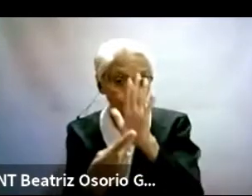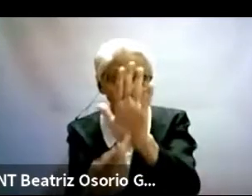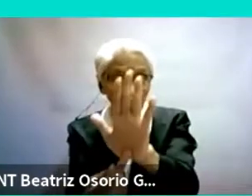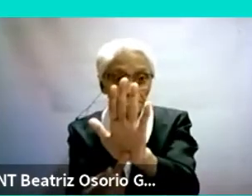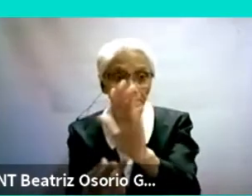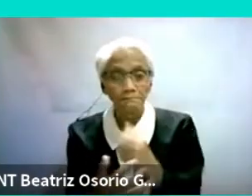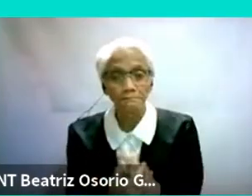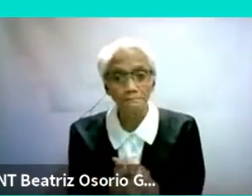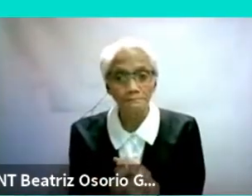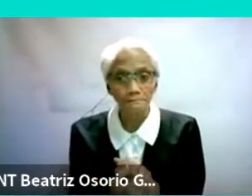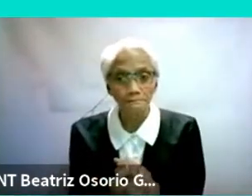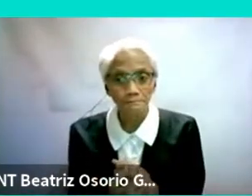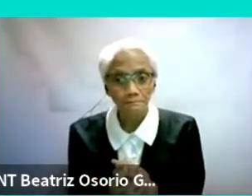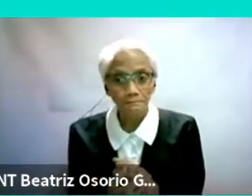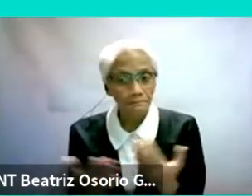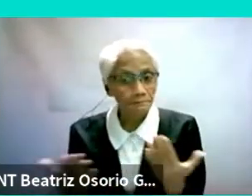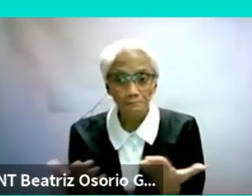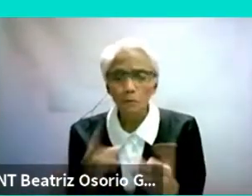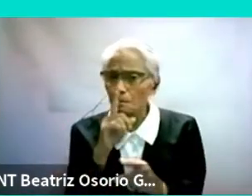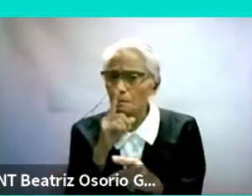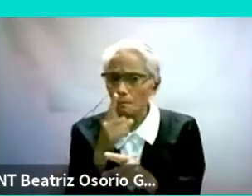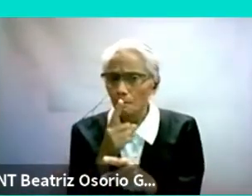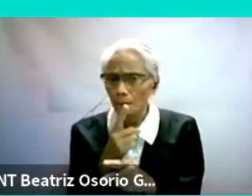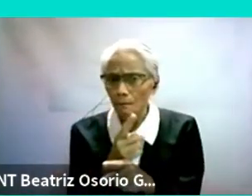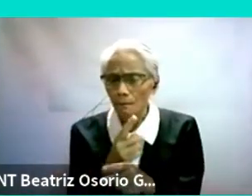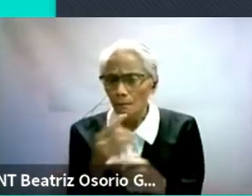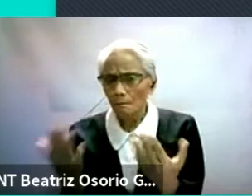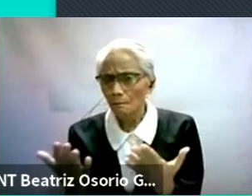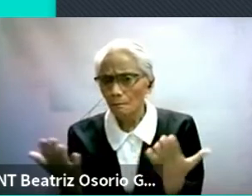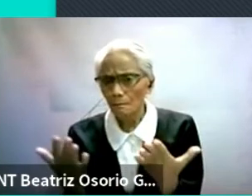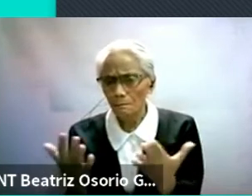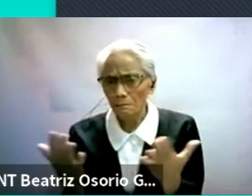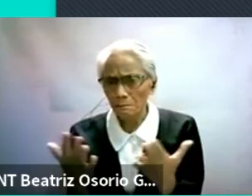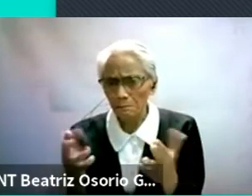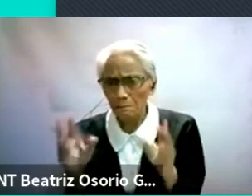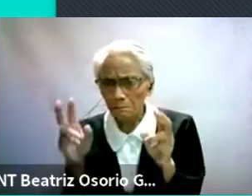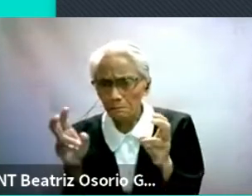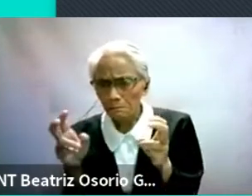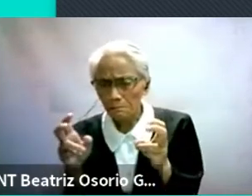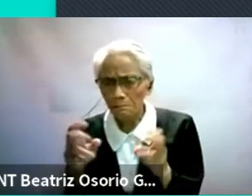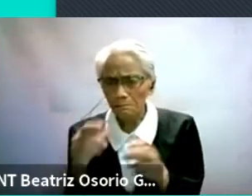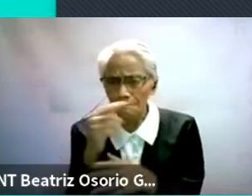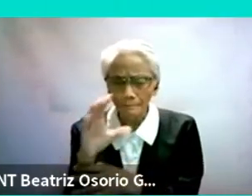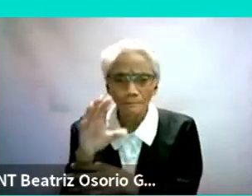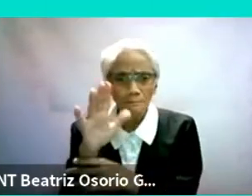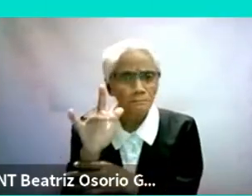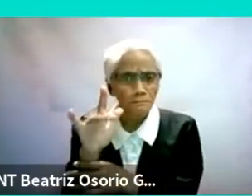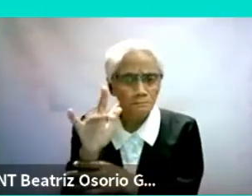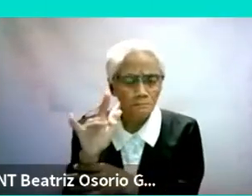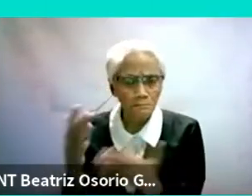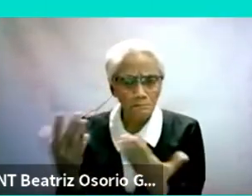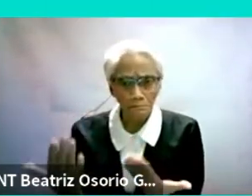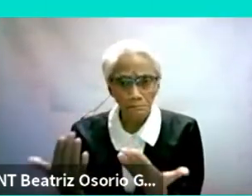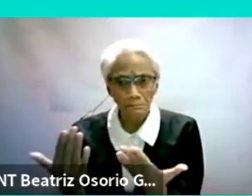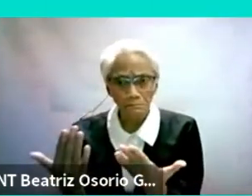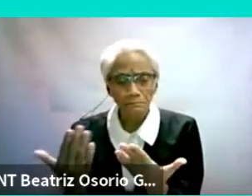is it's actually a child-friendly version of the GC25. This is a video of